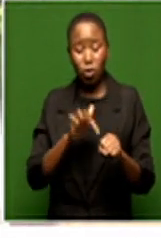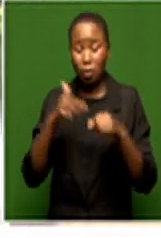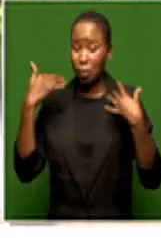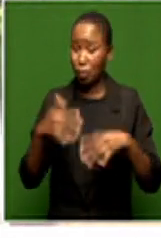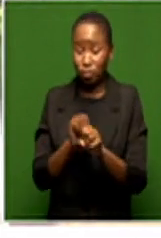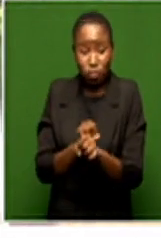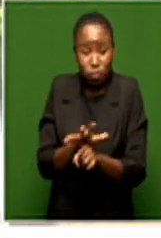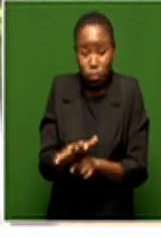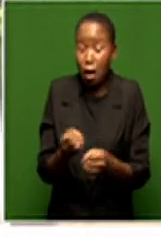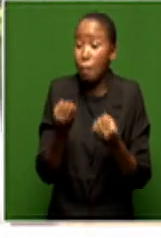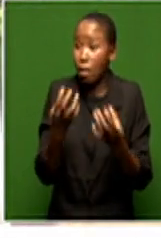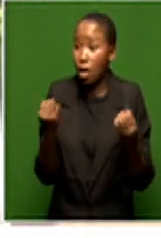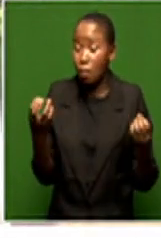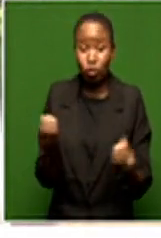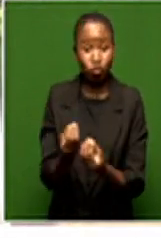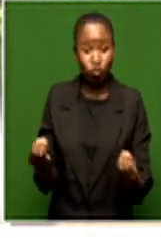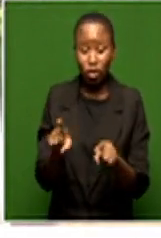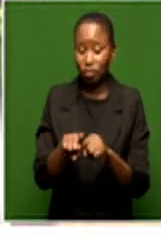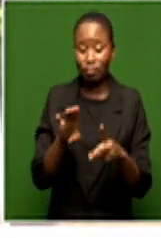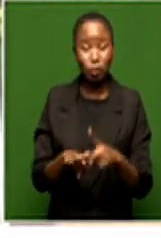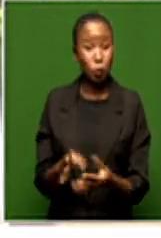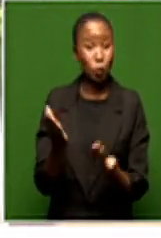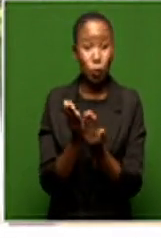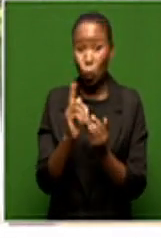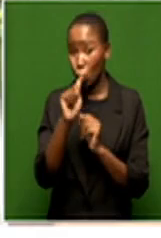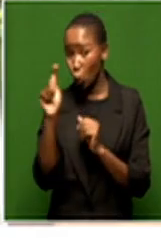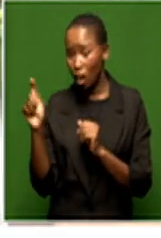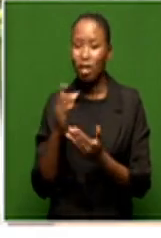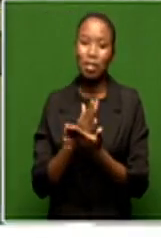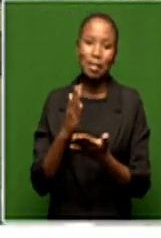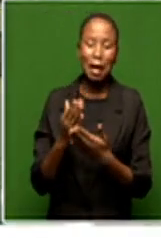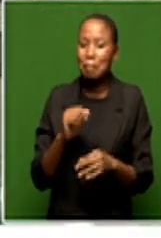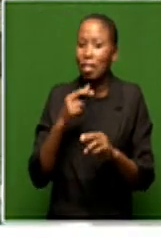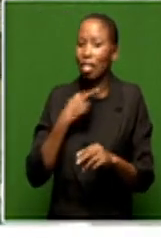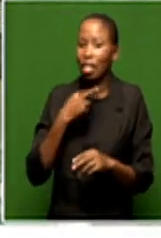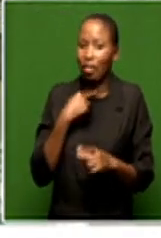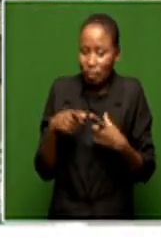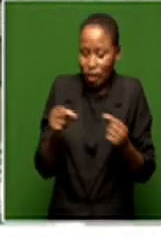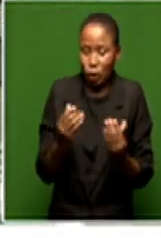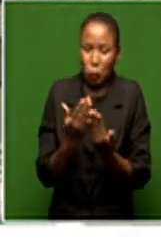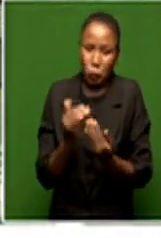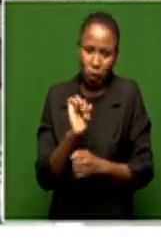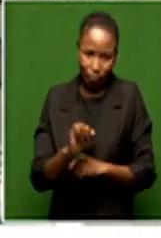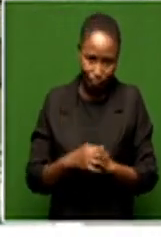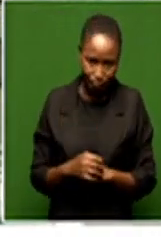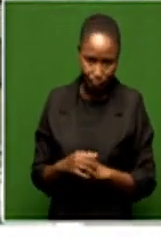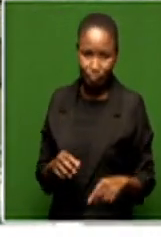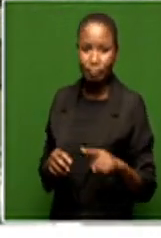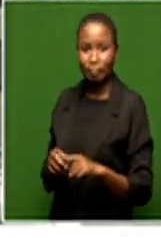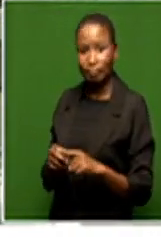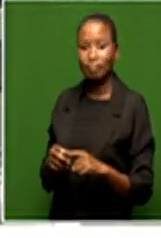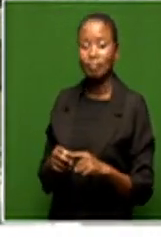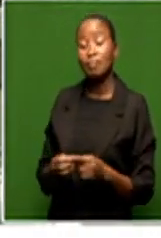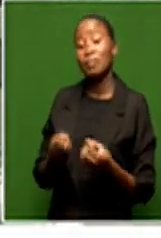children, many schools, and many of our children may not even have completed the syllabus. One of the areas is that when others